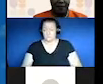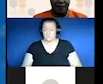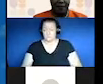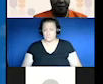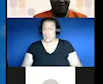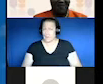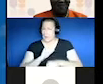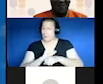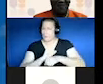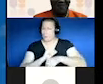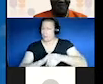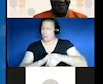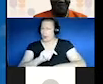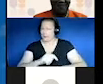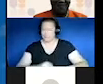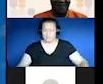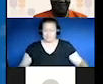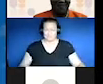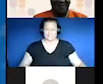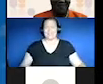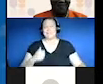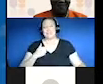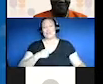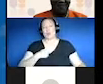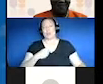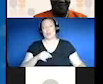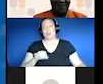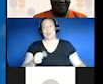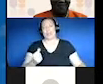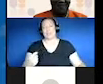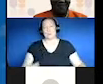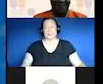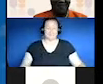Working on it. Sorry about that, everyone.